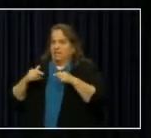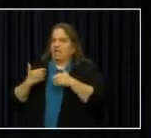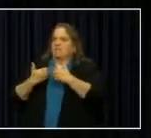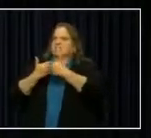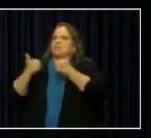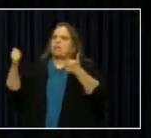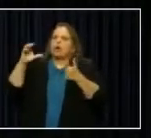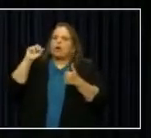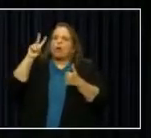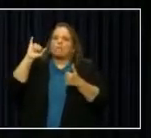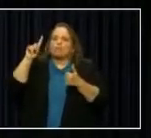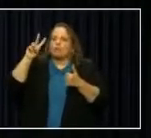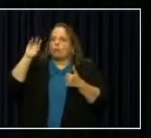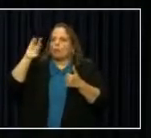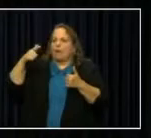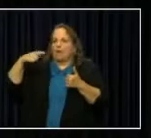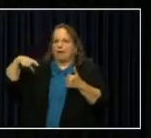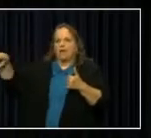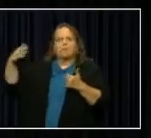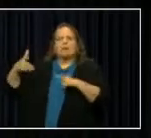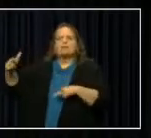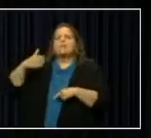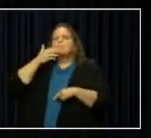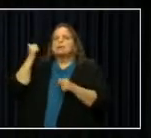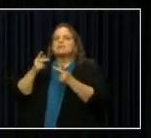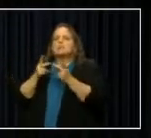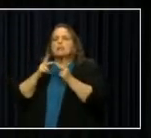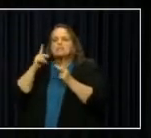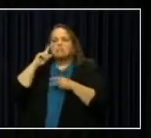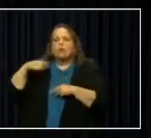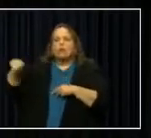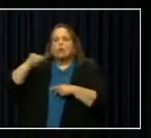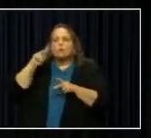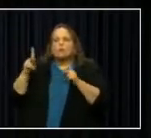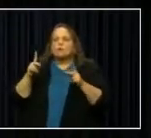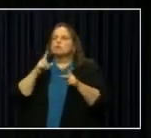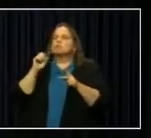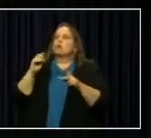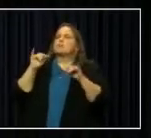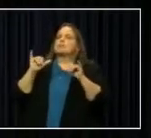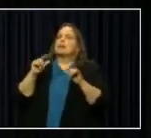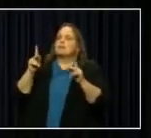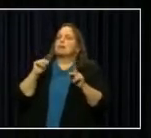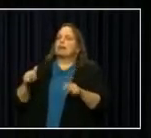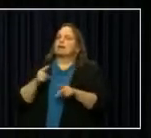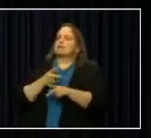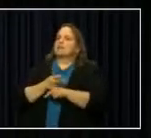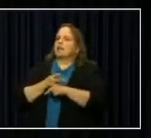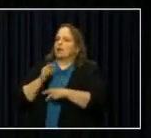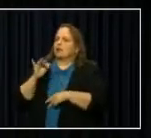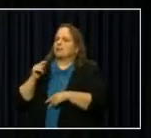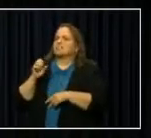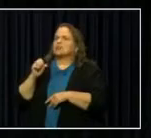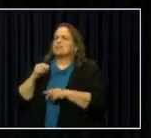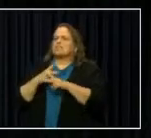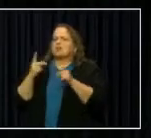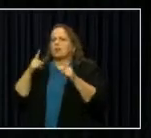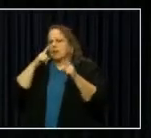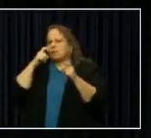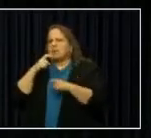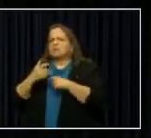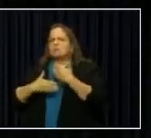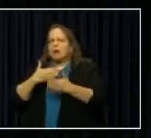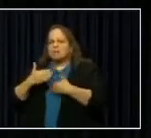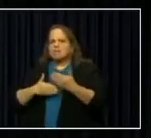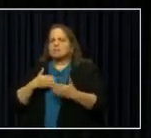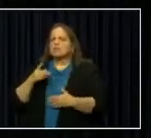wing may be the very best place for folks to go because some of the same people can take care of them. So it's a very complicated